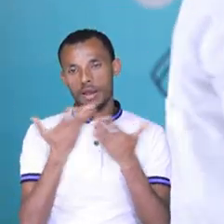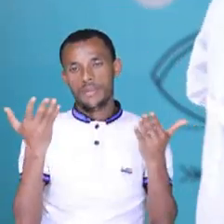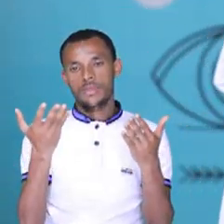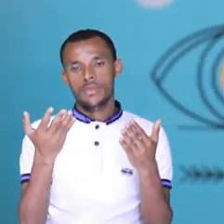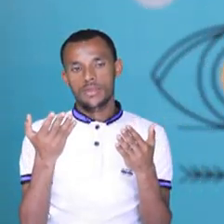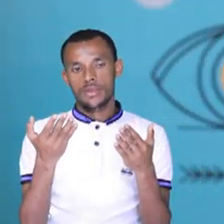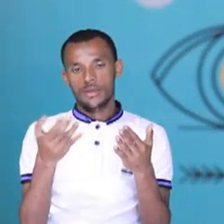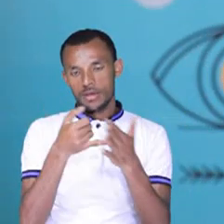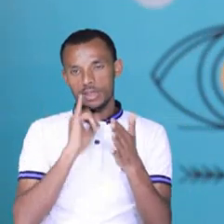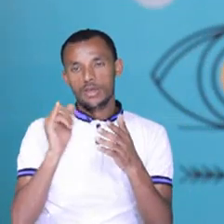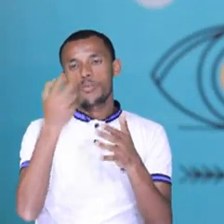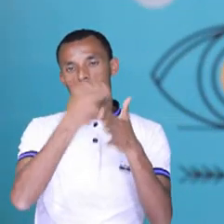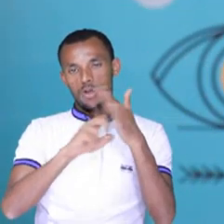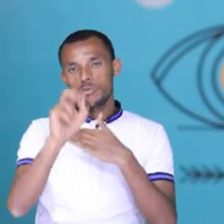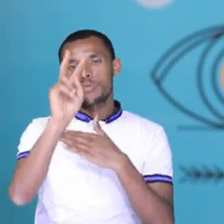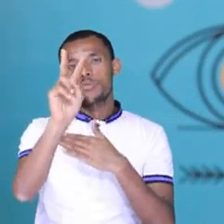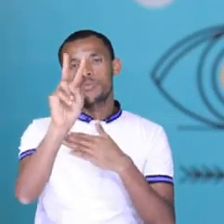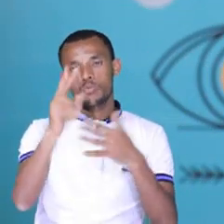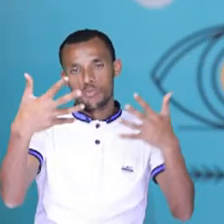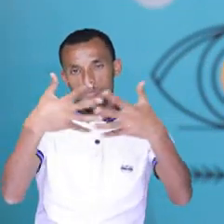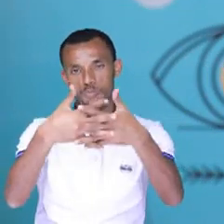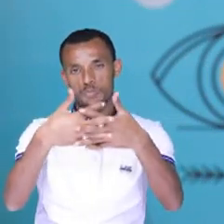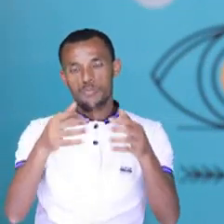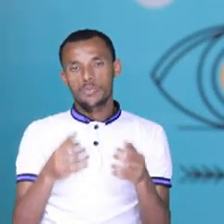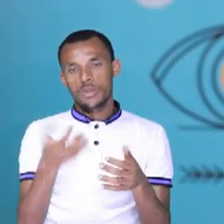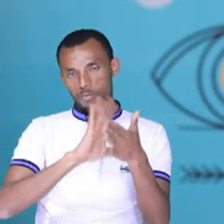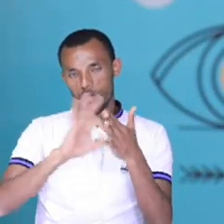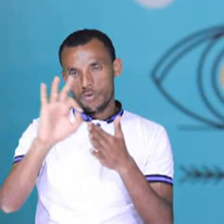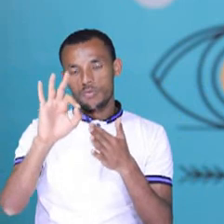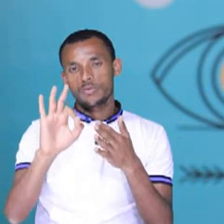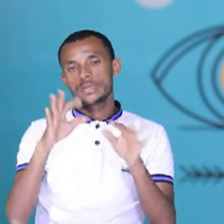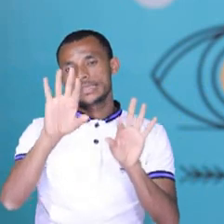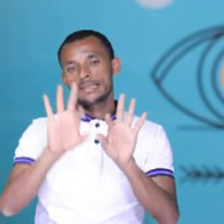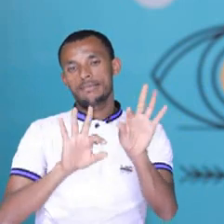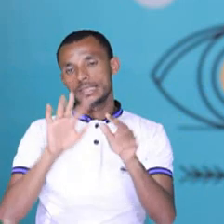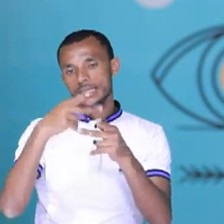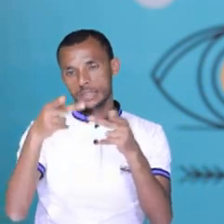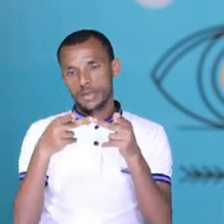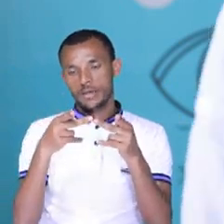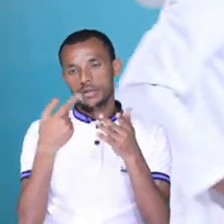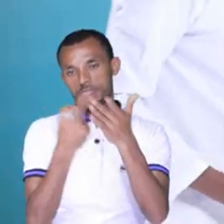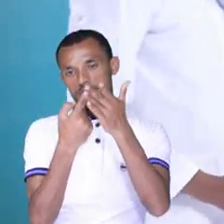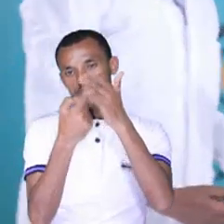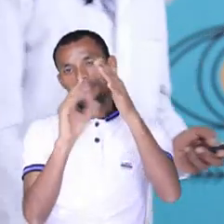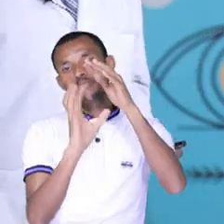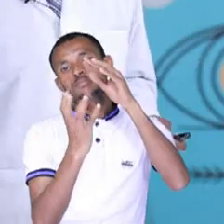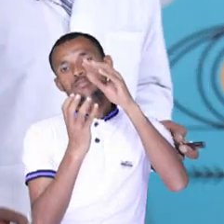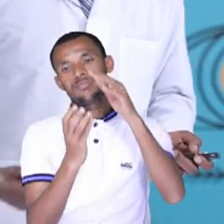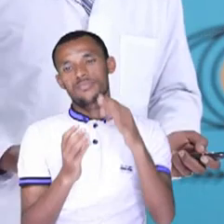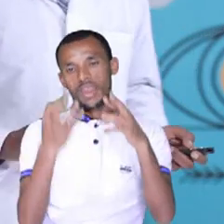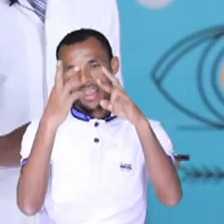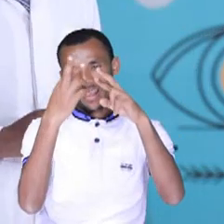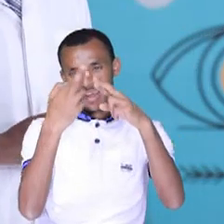the event, it is the product of the 2 combinations. Number of elements of the sample space, it is this value. The